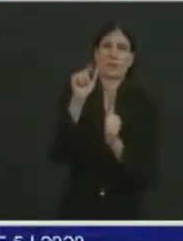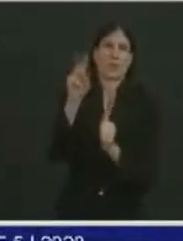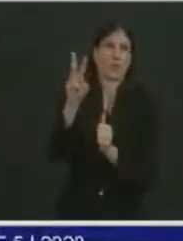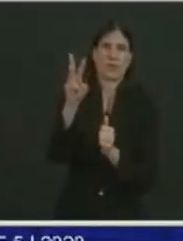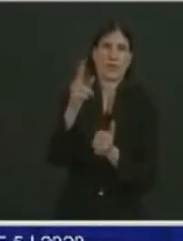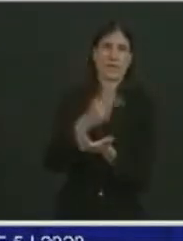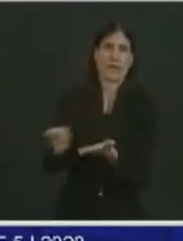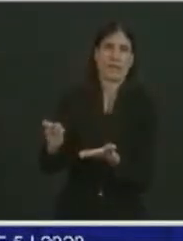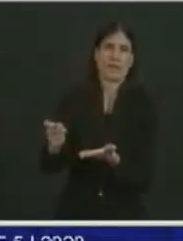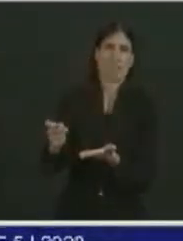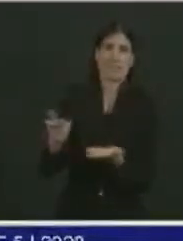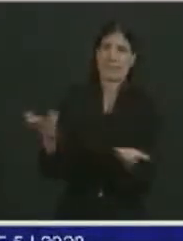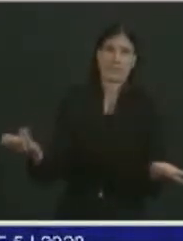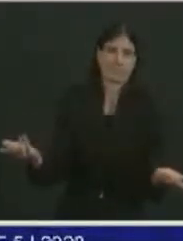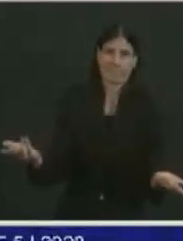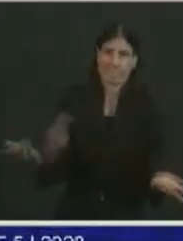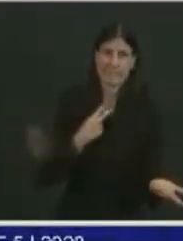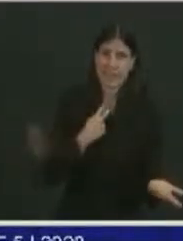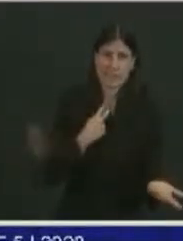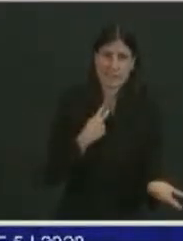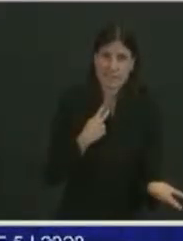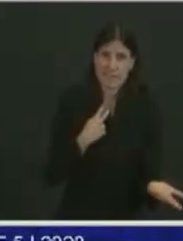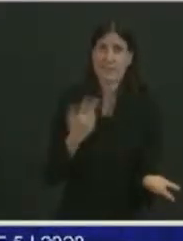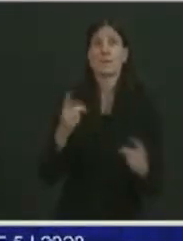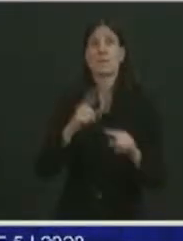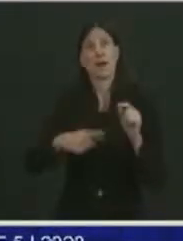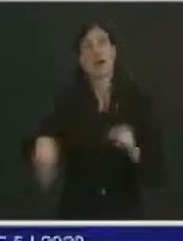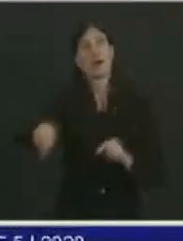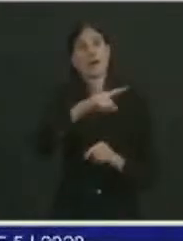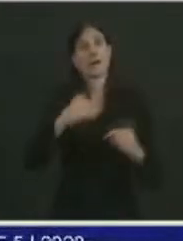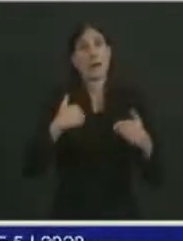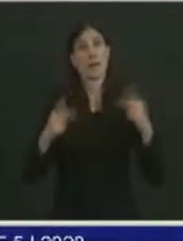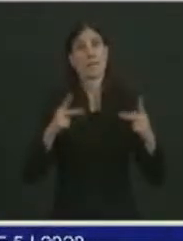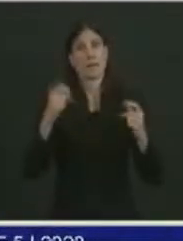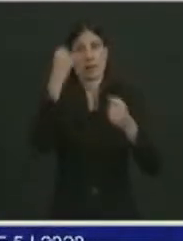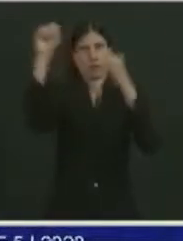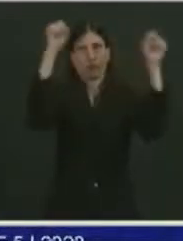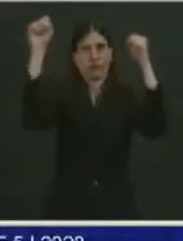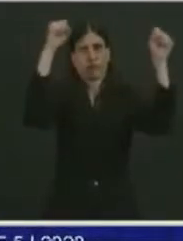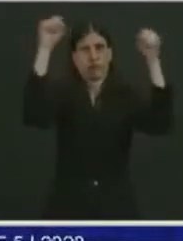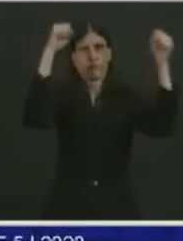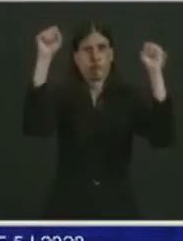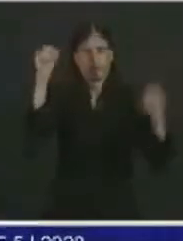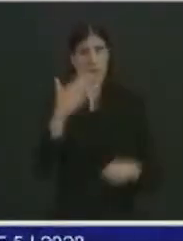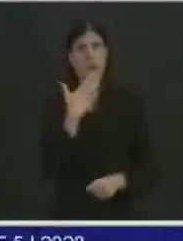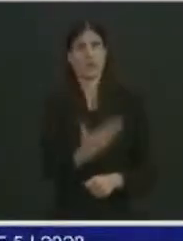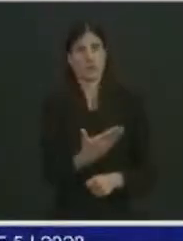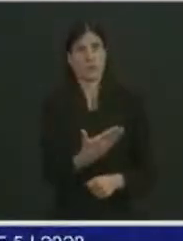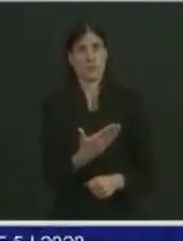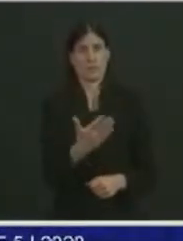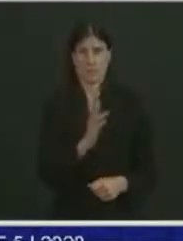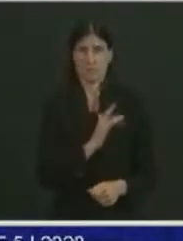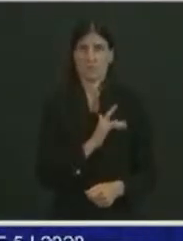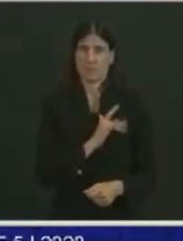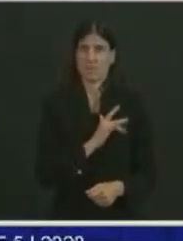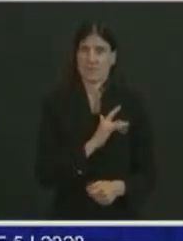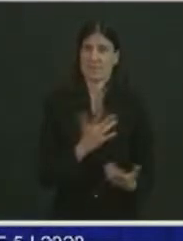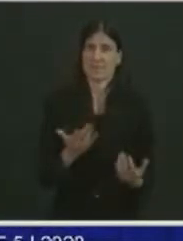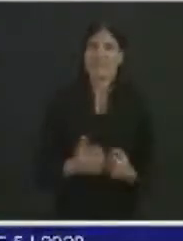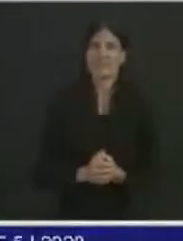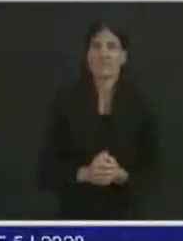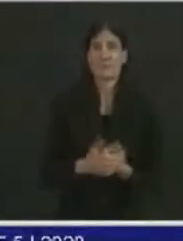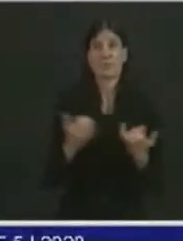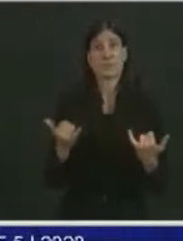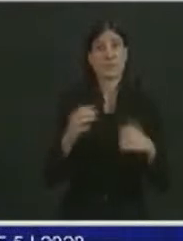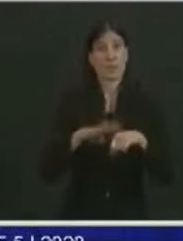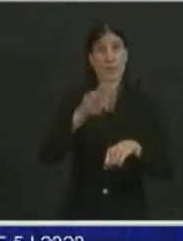I feel a little bit of that now. This protest today is gonna have a heavy component of students from